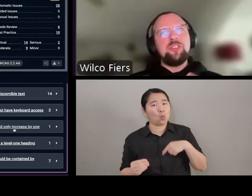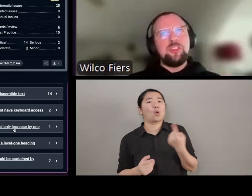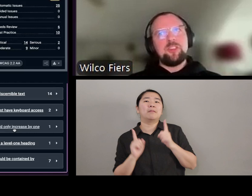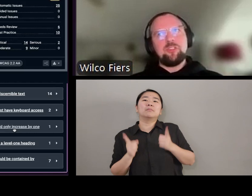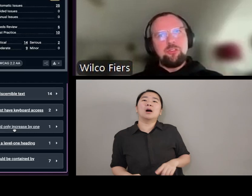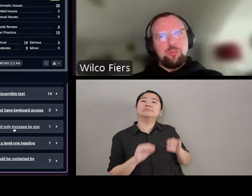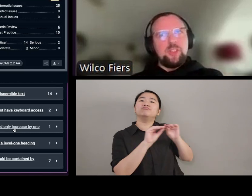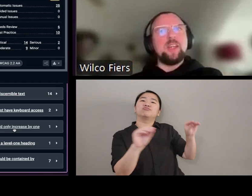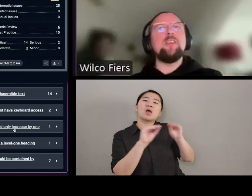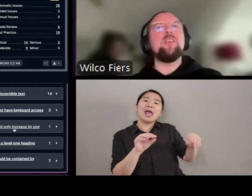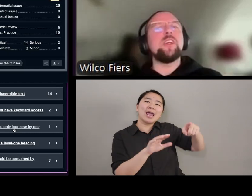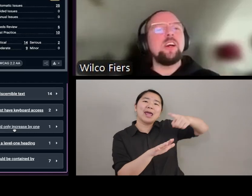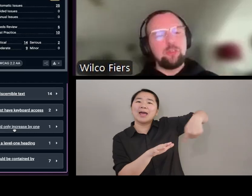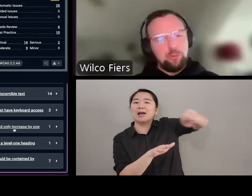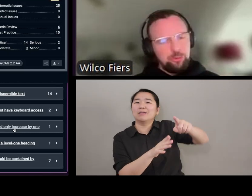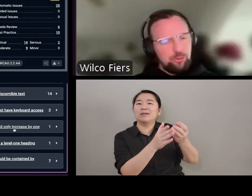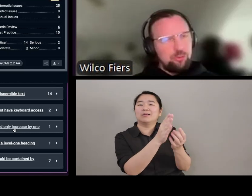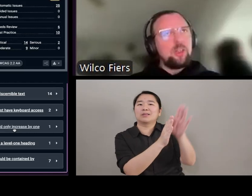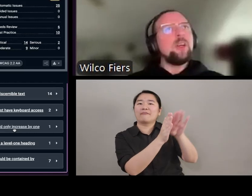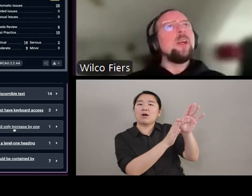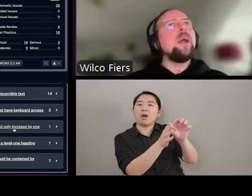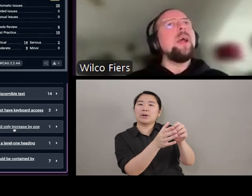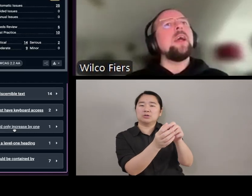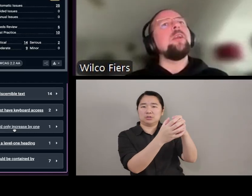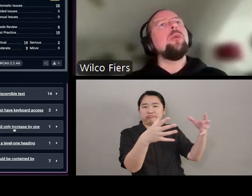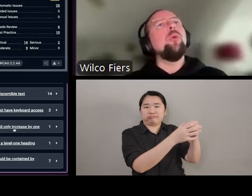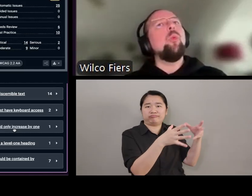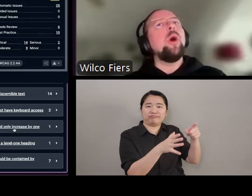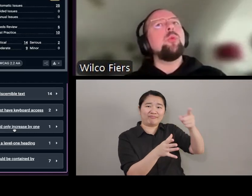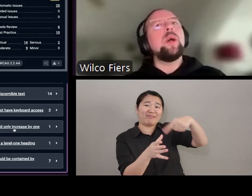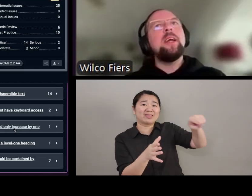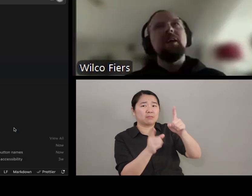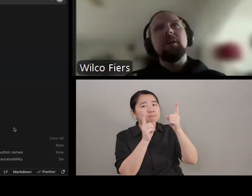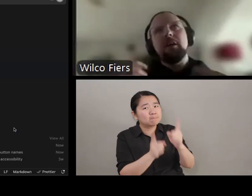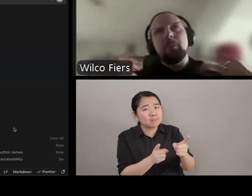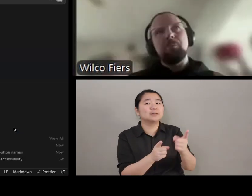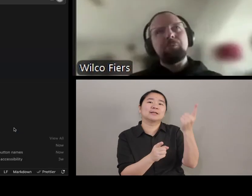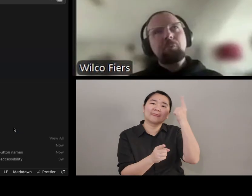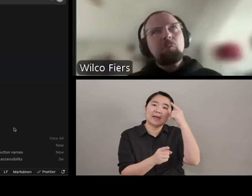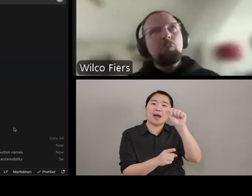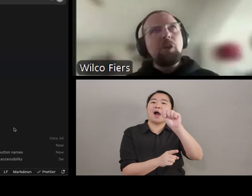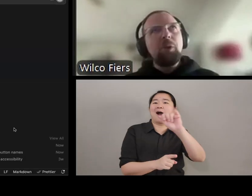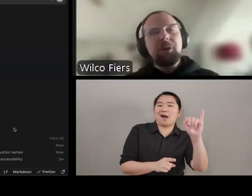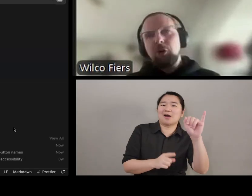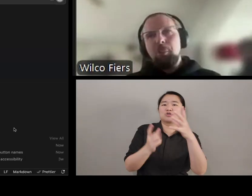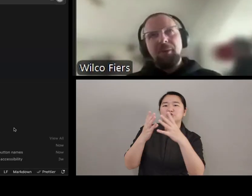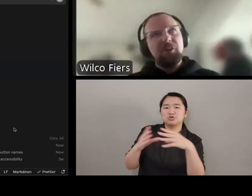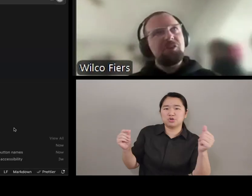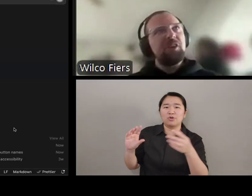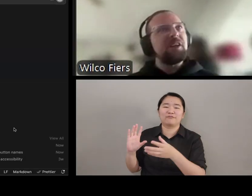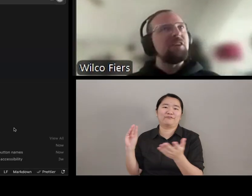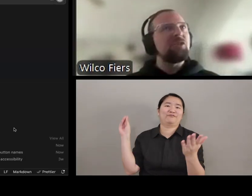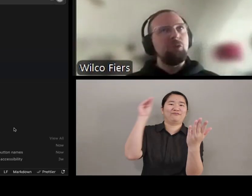to teach this to these AI solutions. And one way we could go